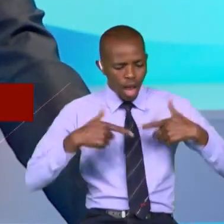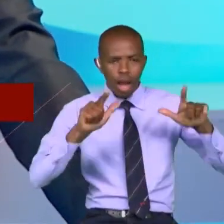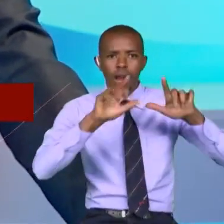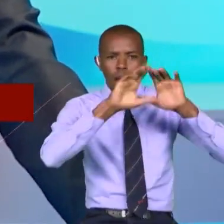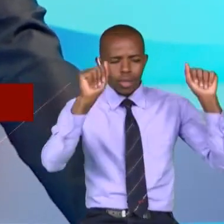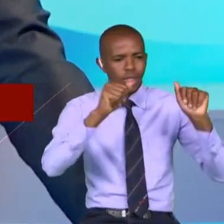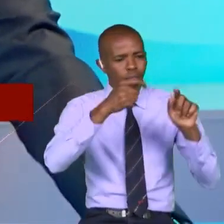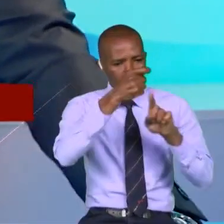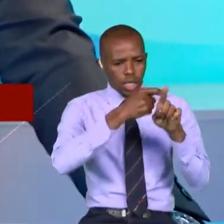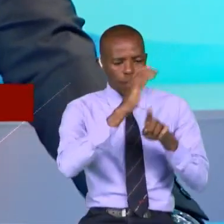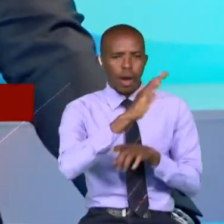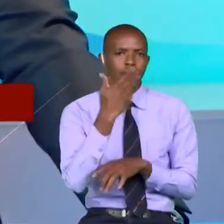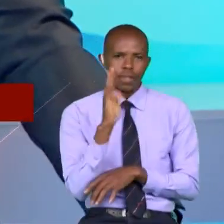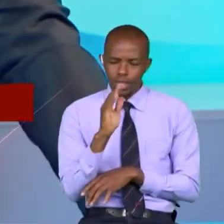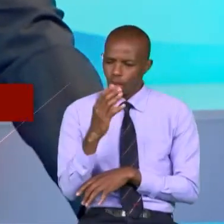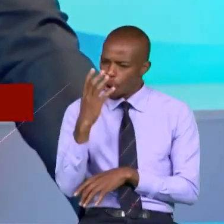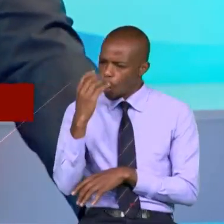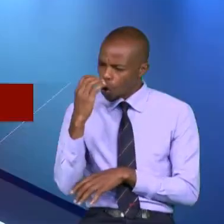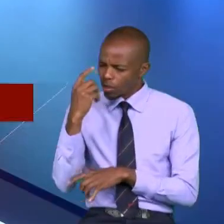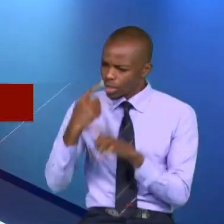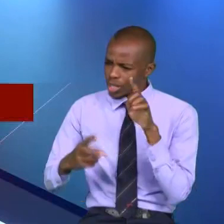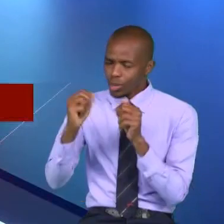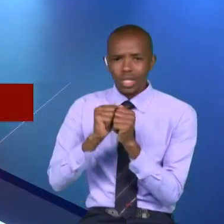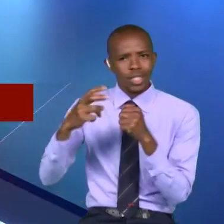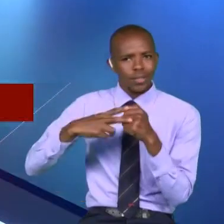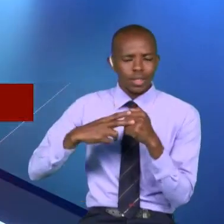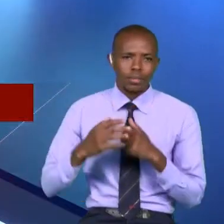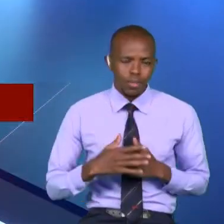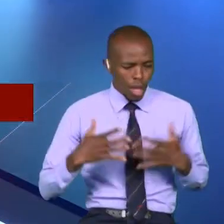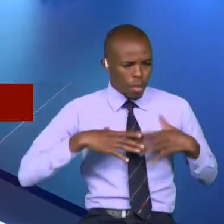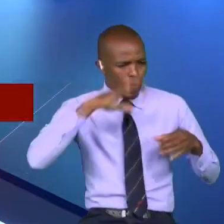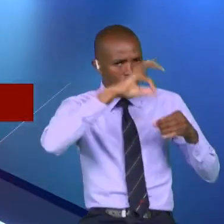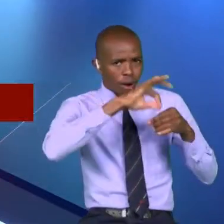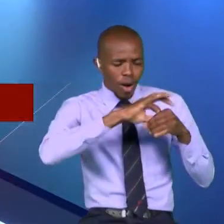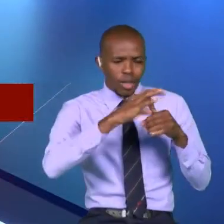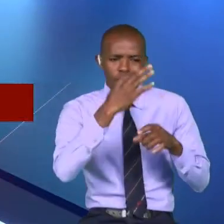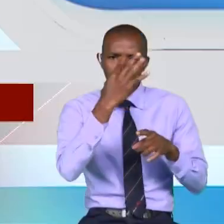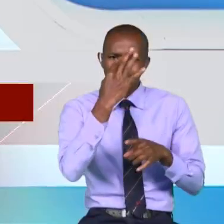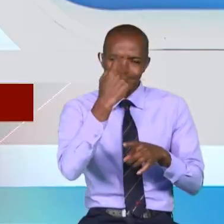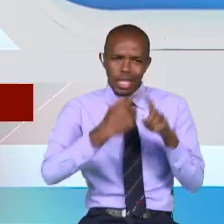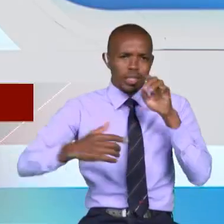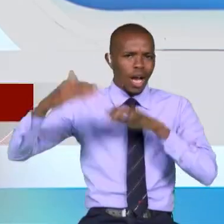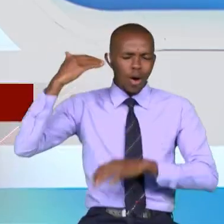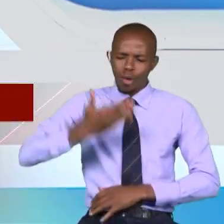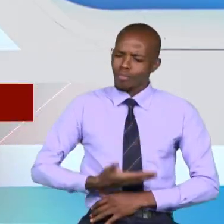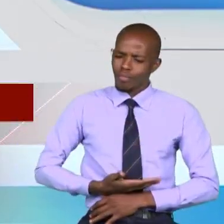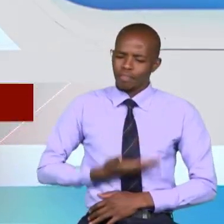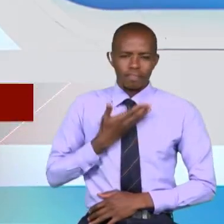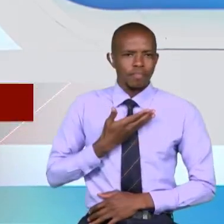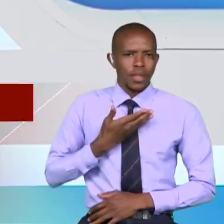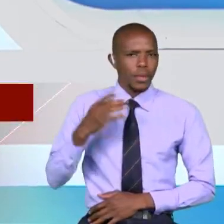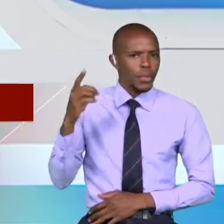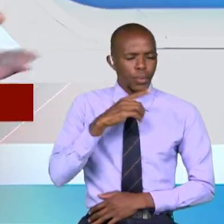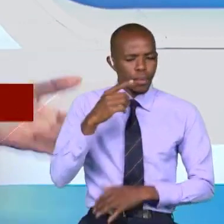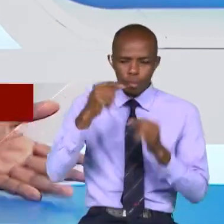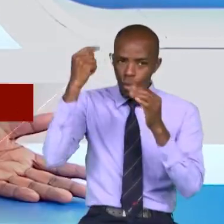term. You know, it's the same ODM that in 2017. But it's funny that the people who voted for him three times are now more angry with him. And he told